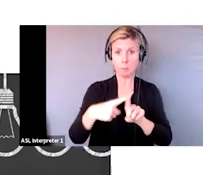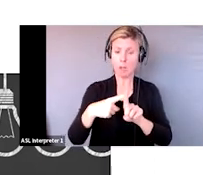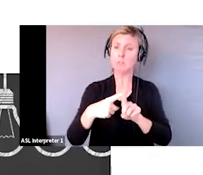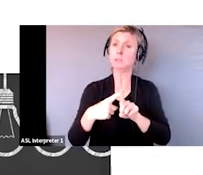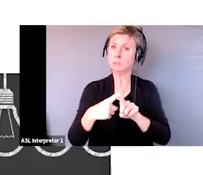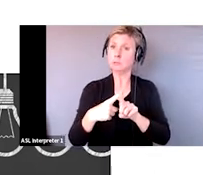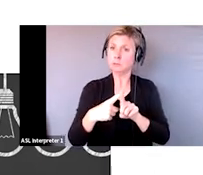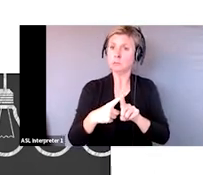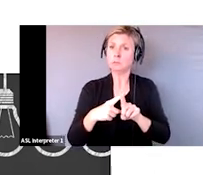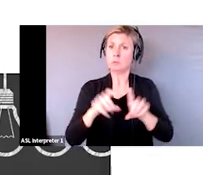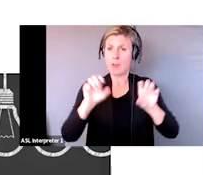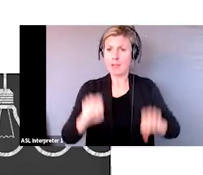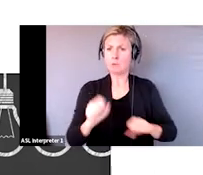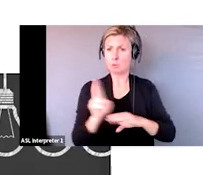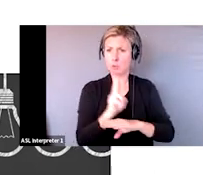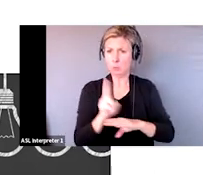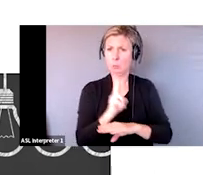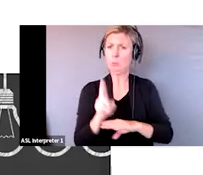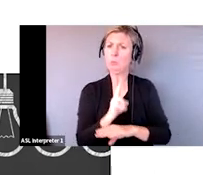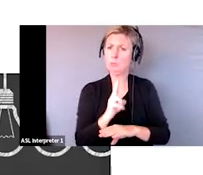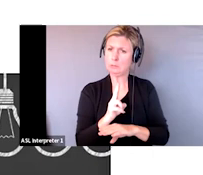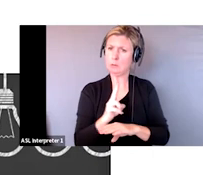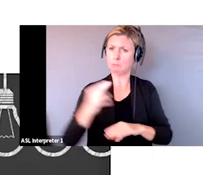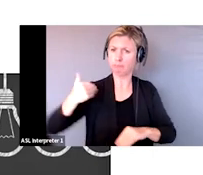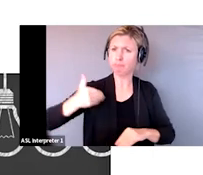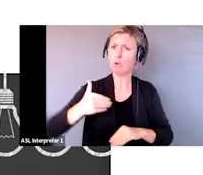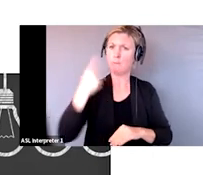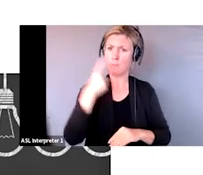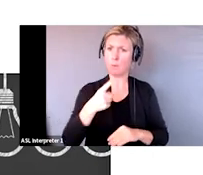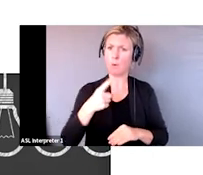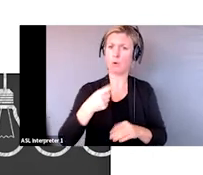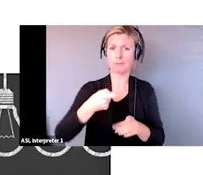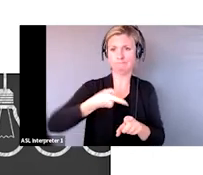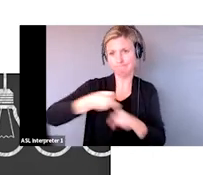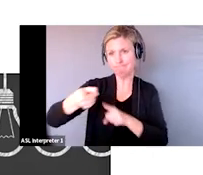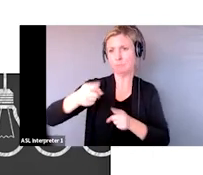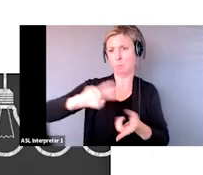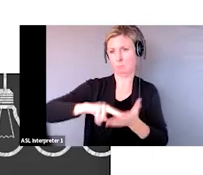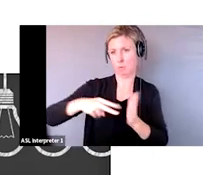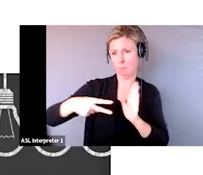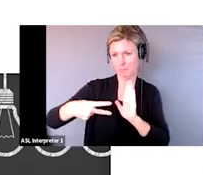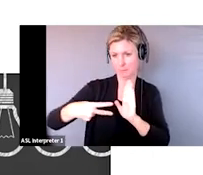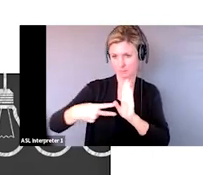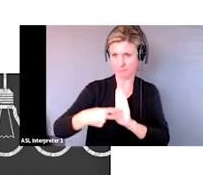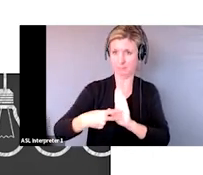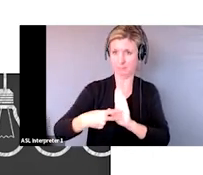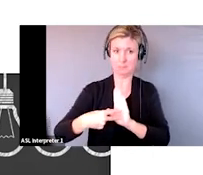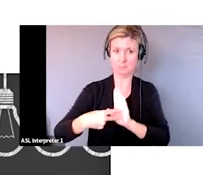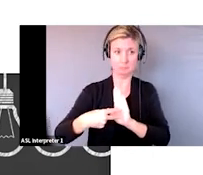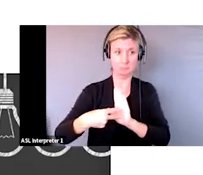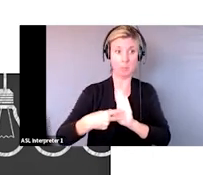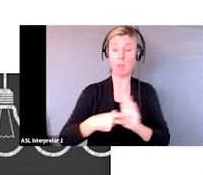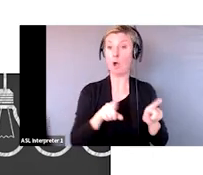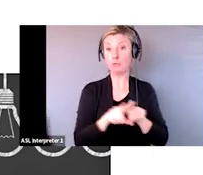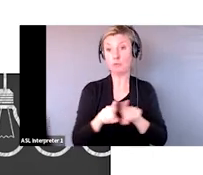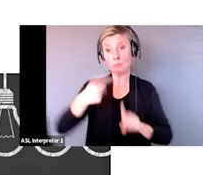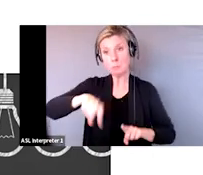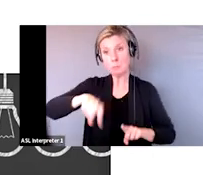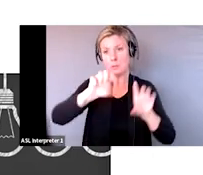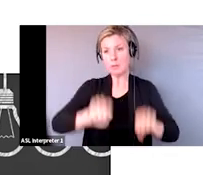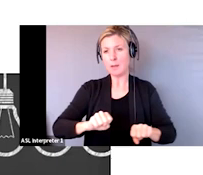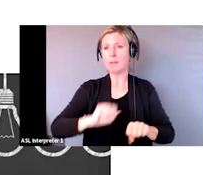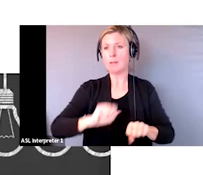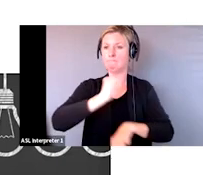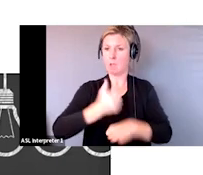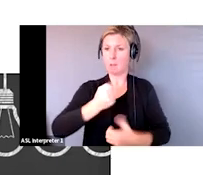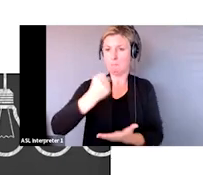work as they are intended to work. We can also obtain patents on improvements on